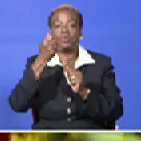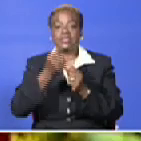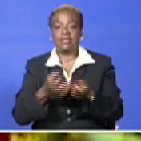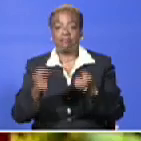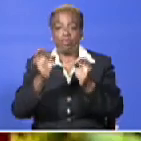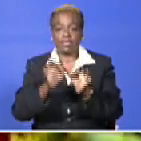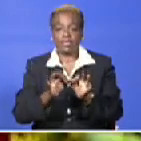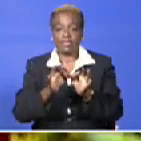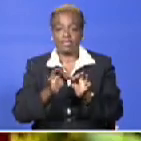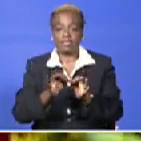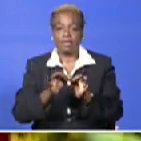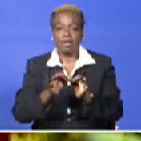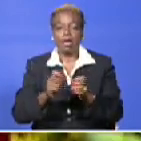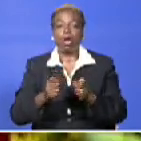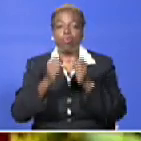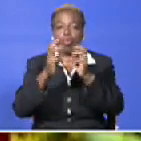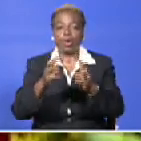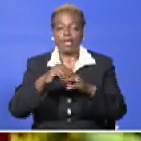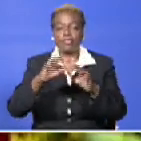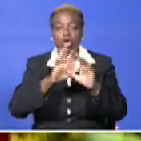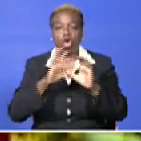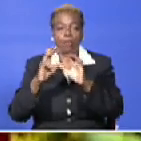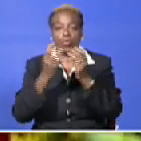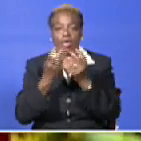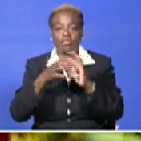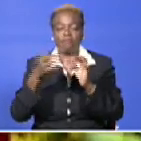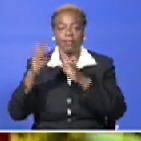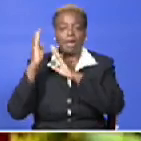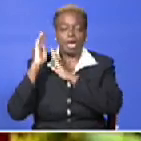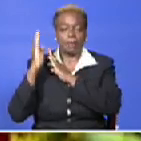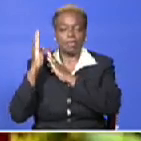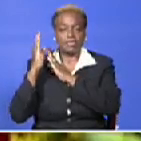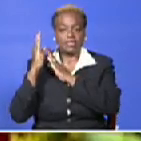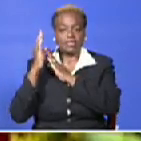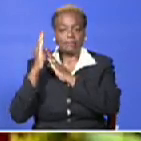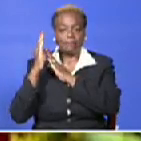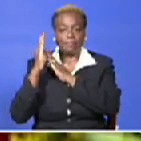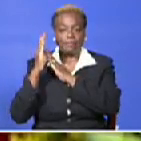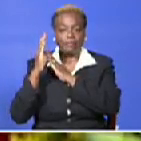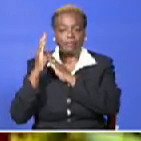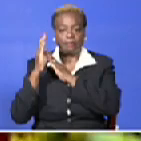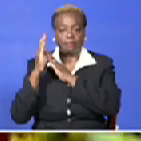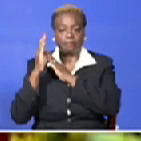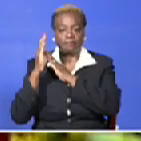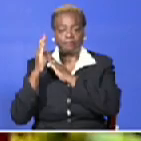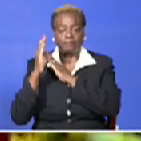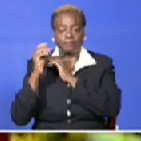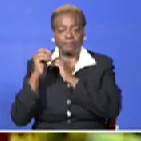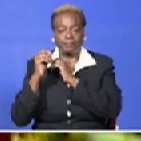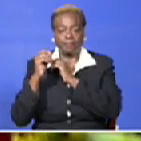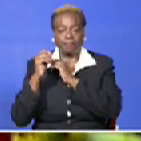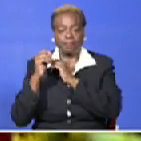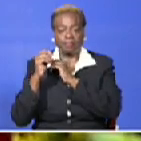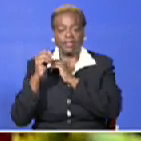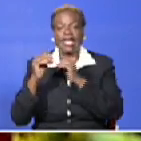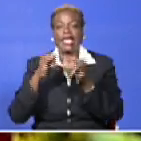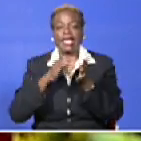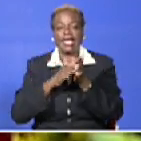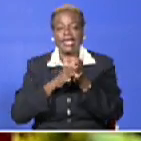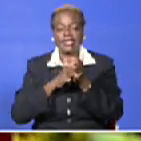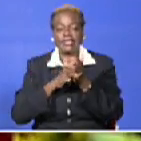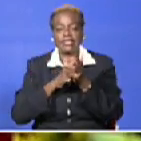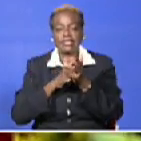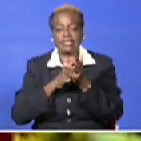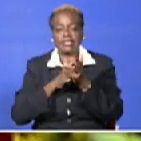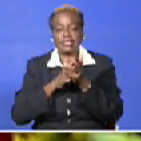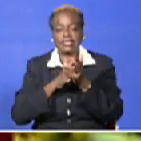for a very significant reason, not only because of its signature profile, it's identifying,